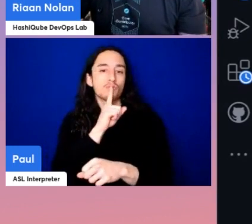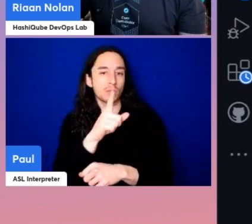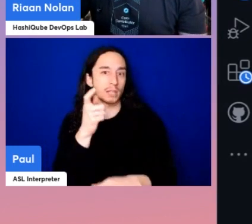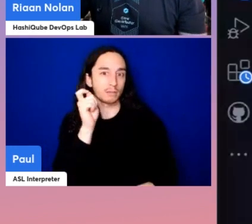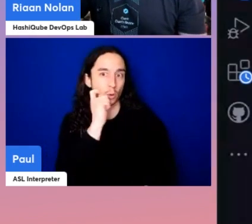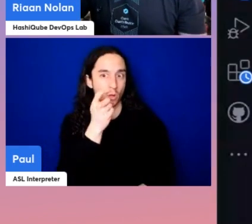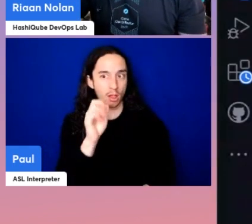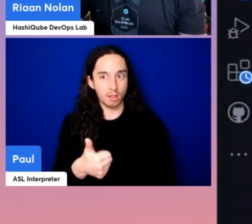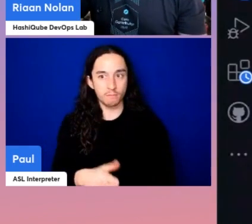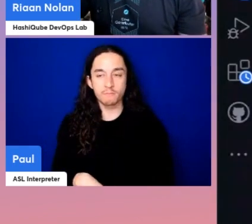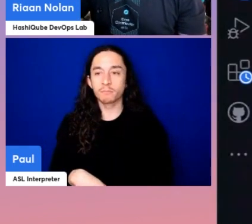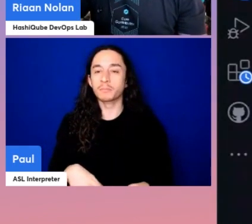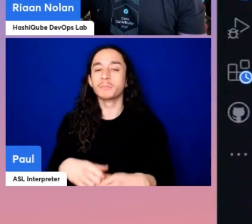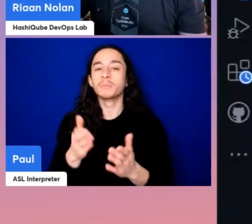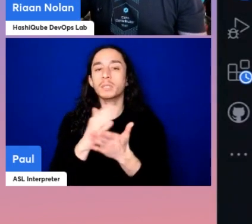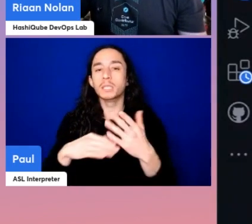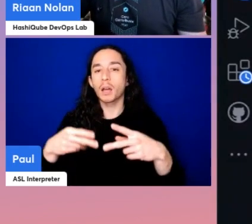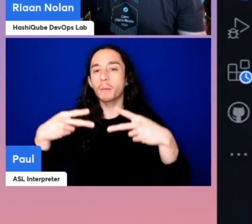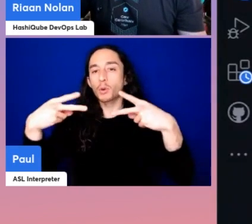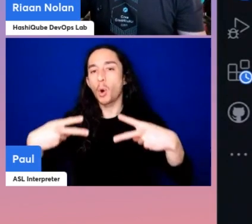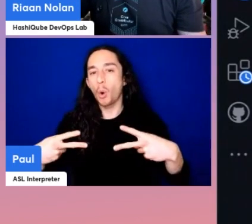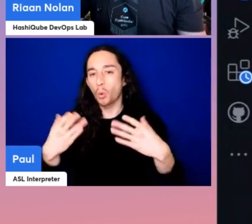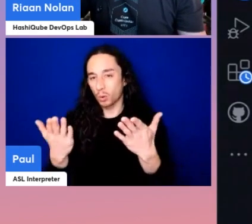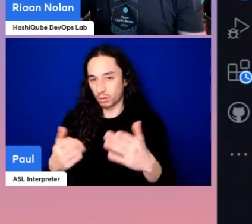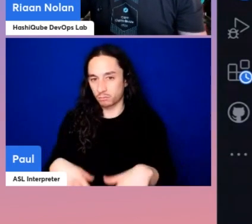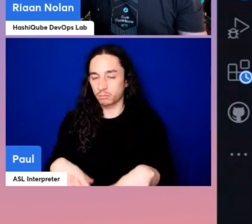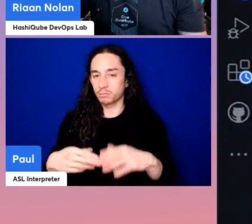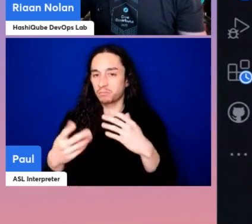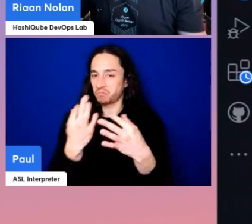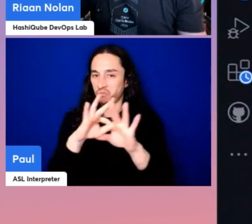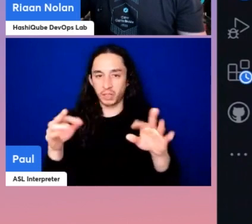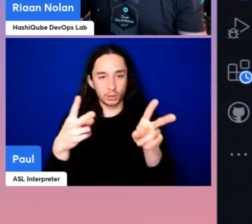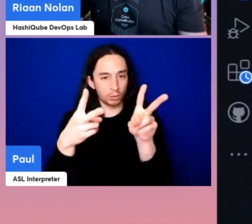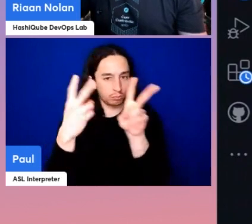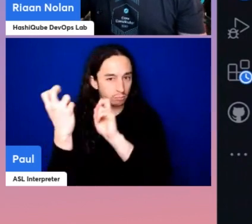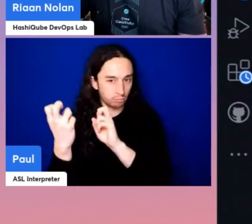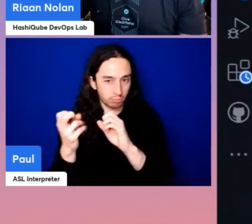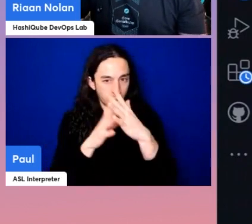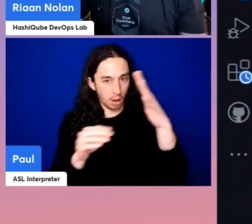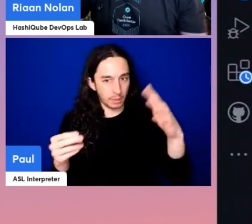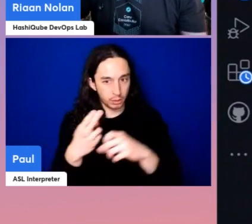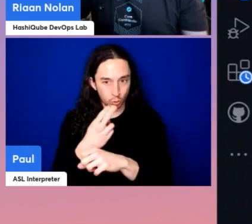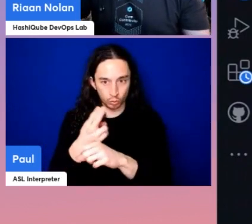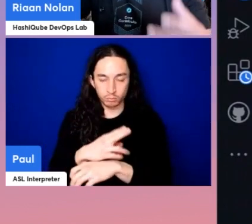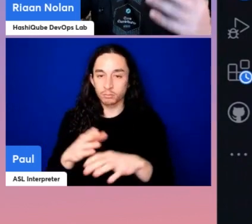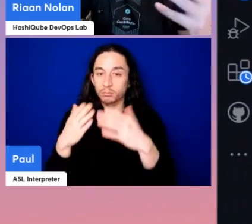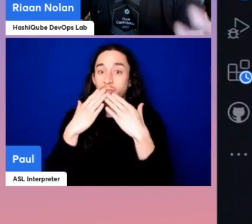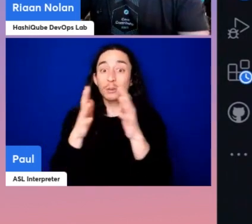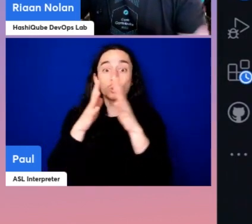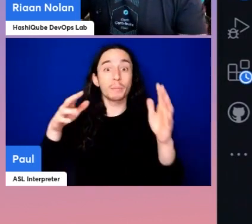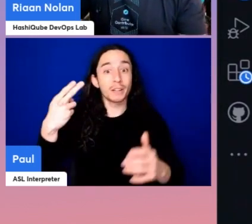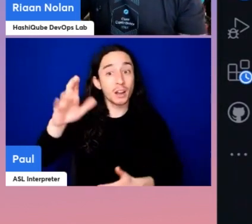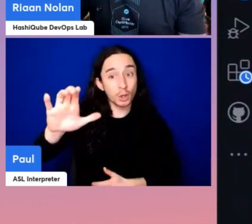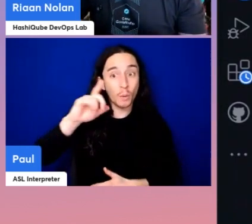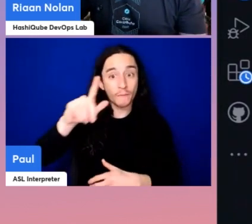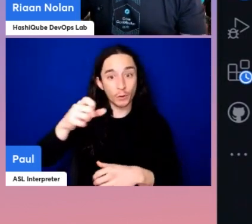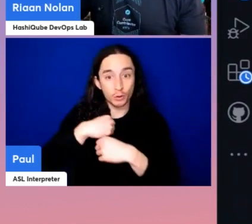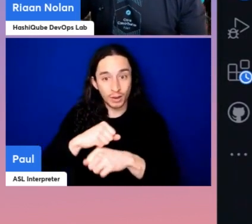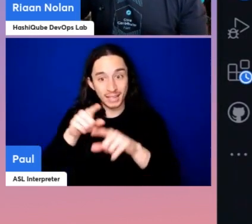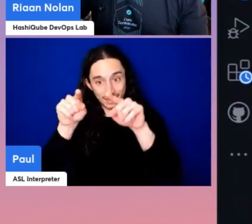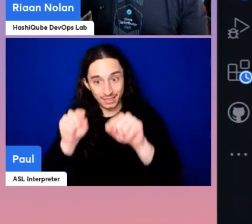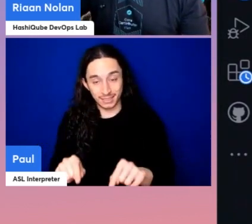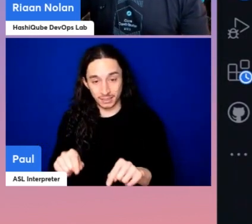cool. Here is some code that you guys are free to copy and use. Thank you very much, HashiCorp, for creating this